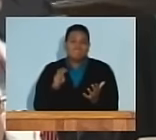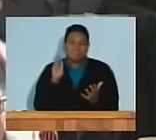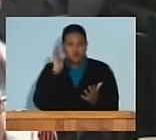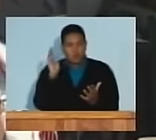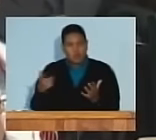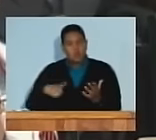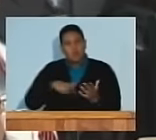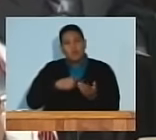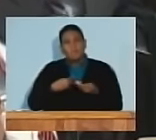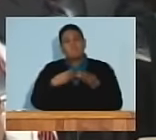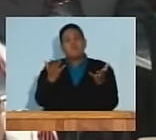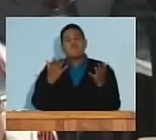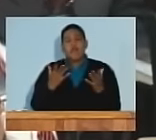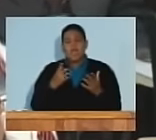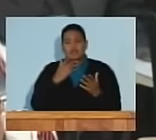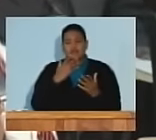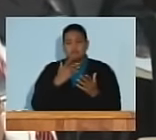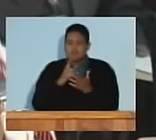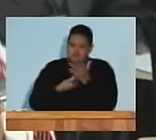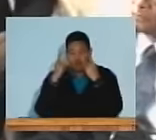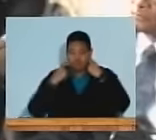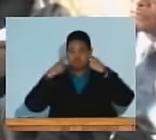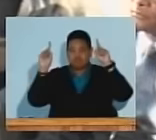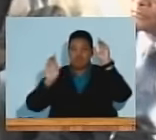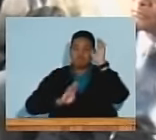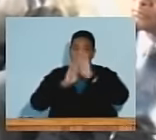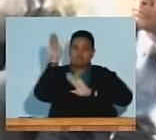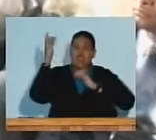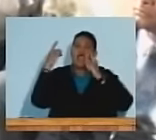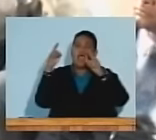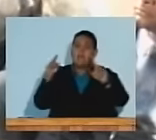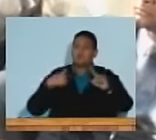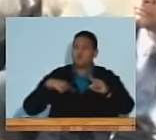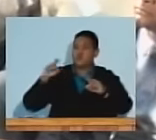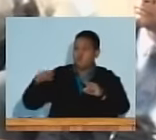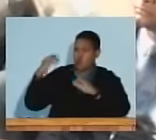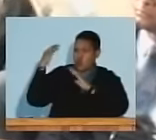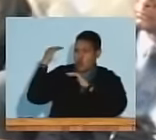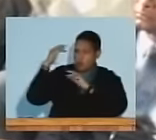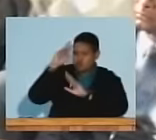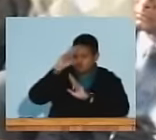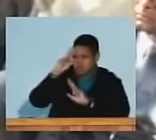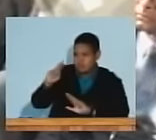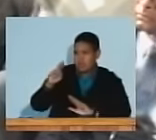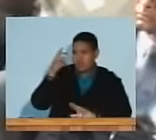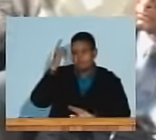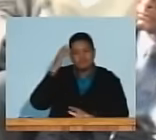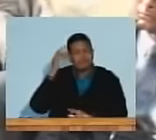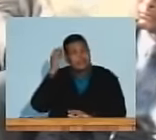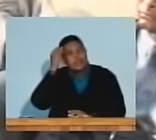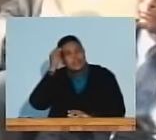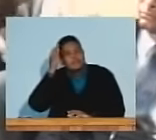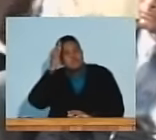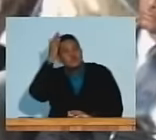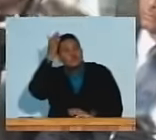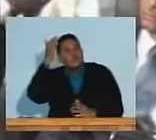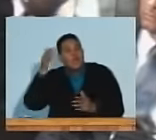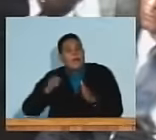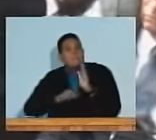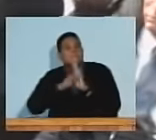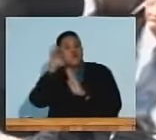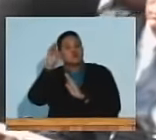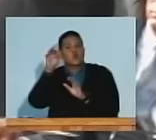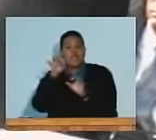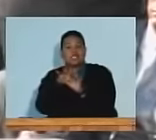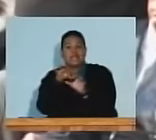will provide constructive criticism. Let us endeavor to be sober, respectful, forward-thinking, and mature as